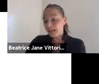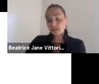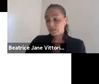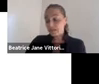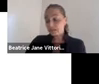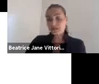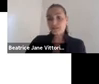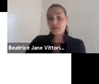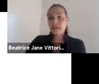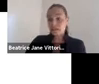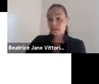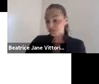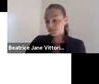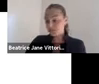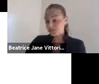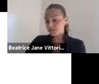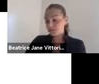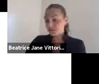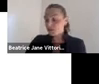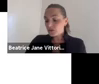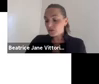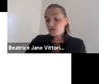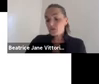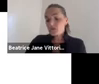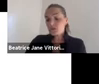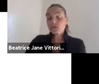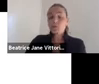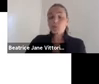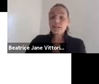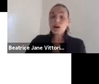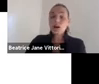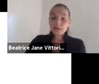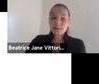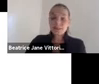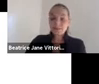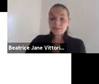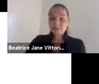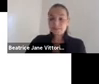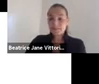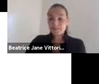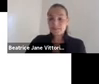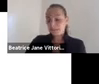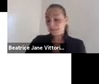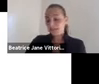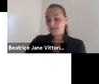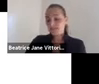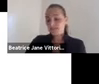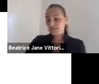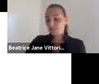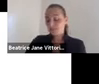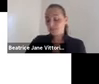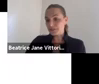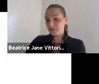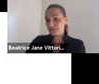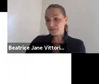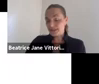were like surrogate mothers and caregivers. Those schools looked more like hospitals, as you can